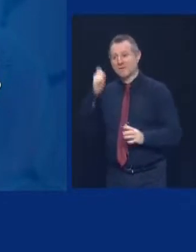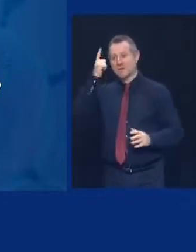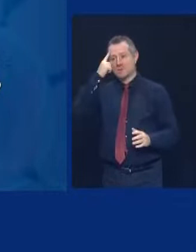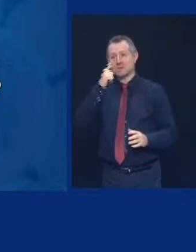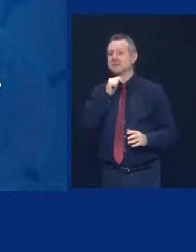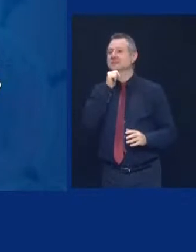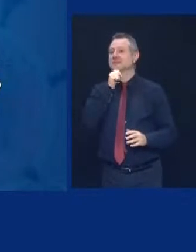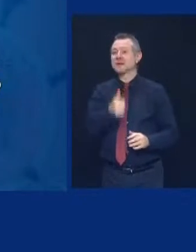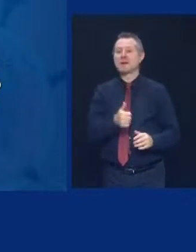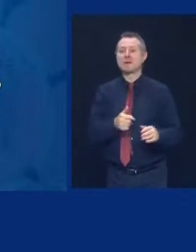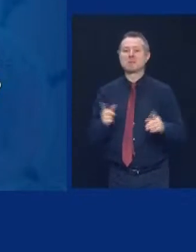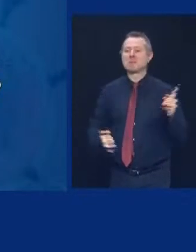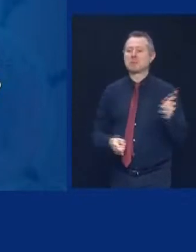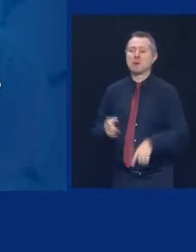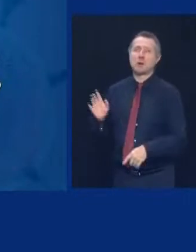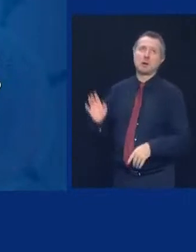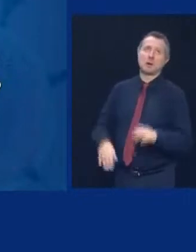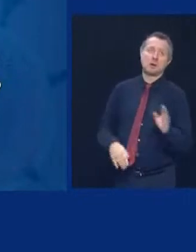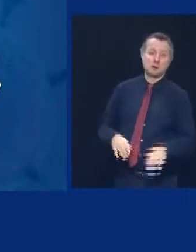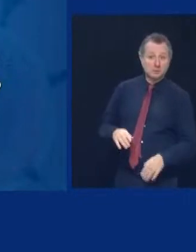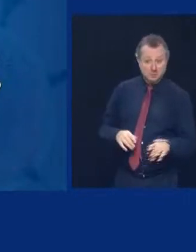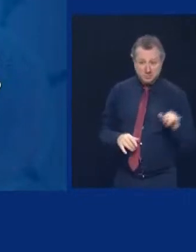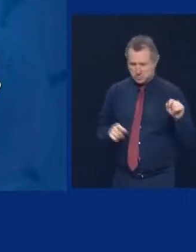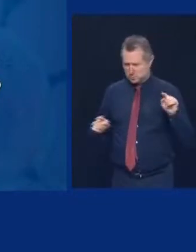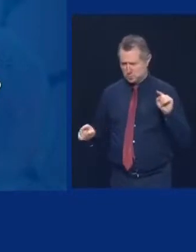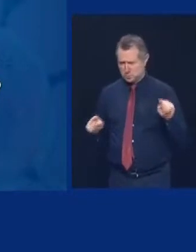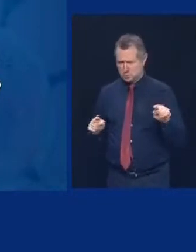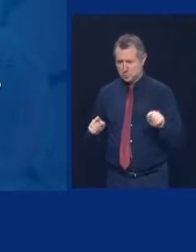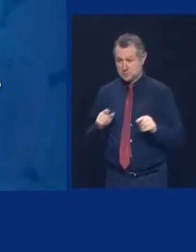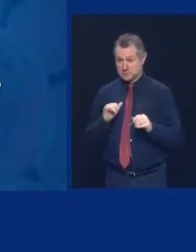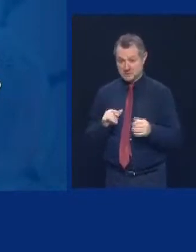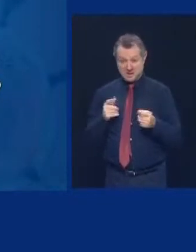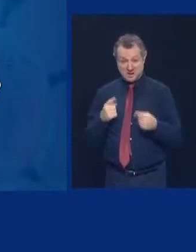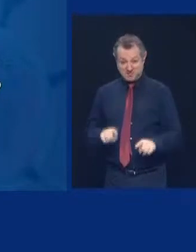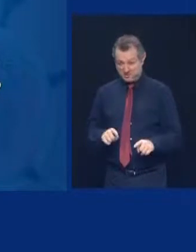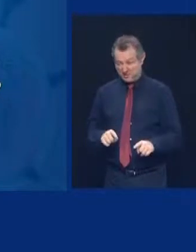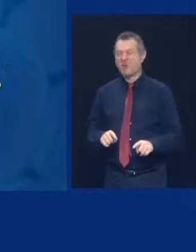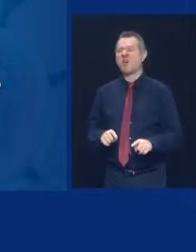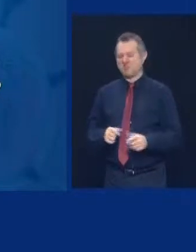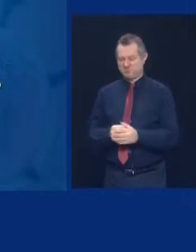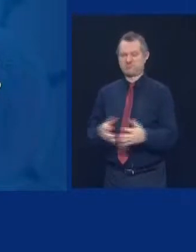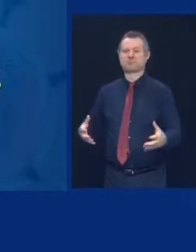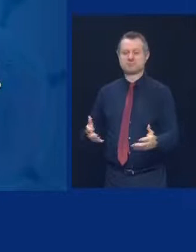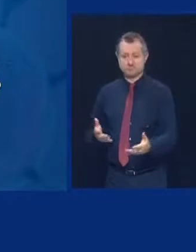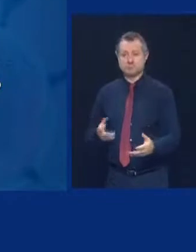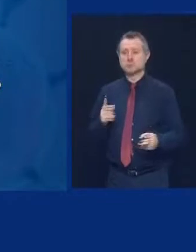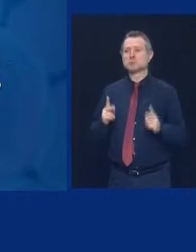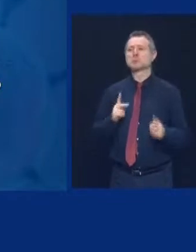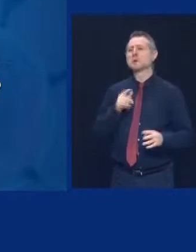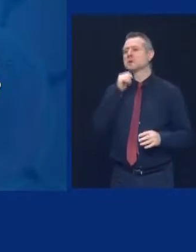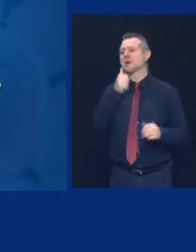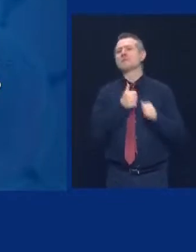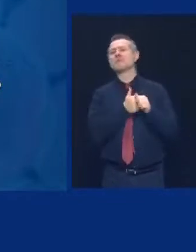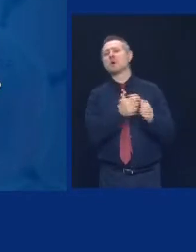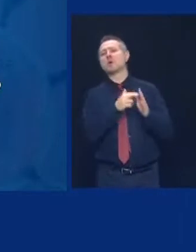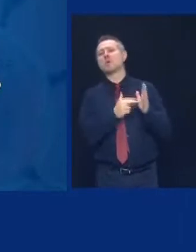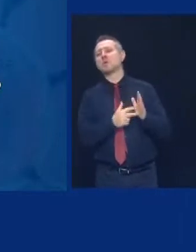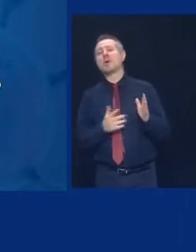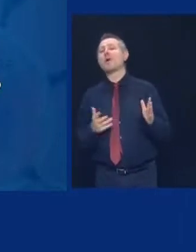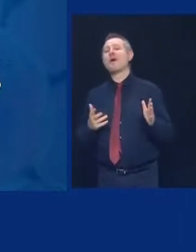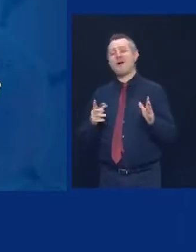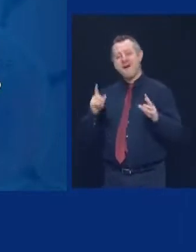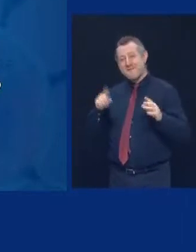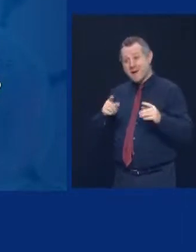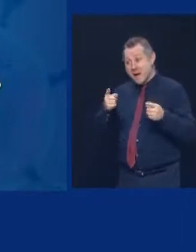only way it happens. People didn't comply, went to a party with more people, went to a bar with more people, had a